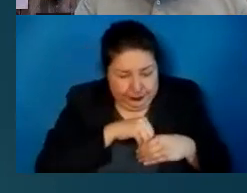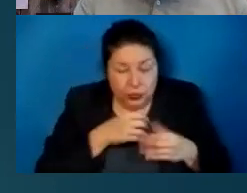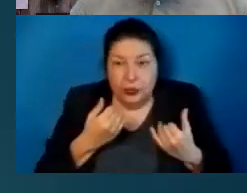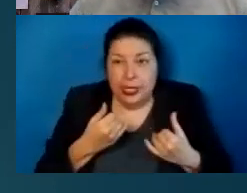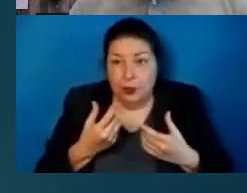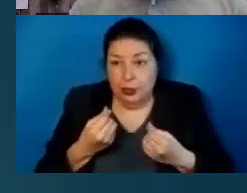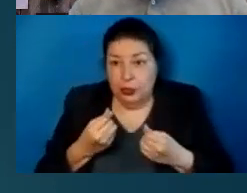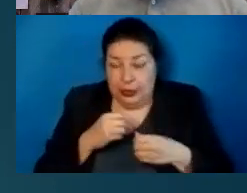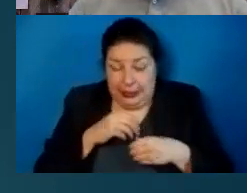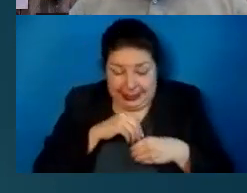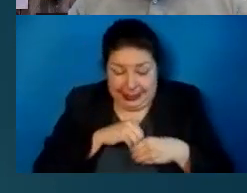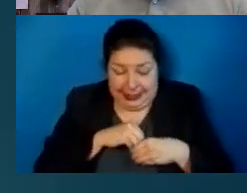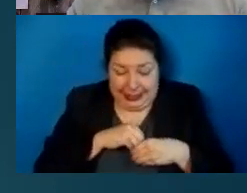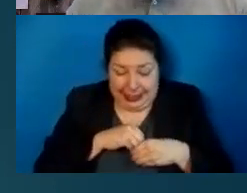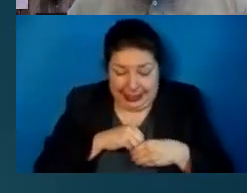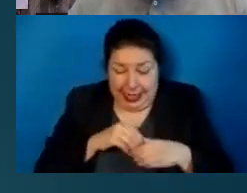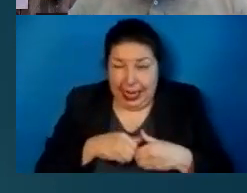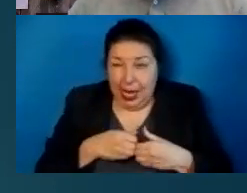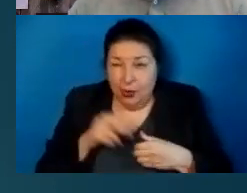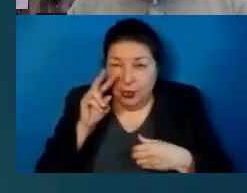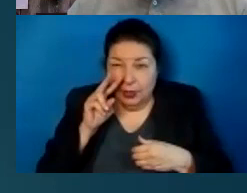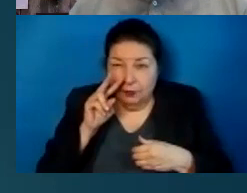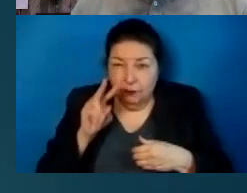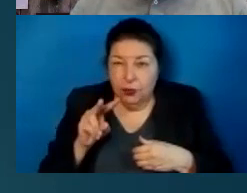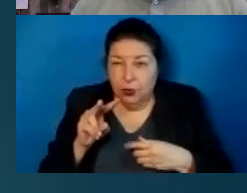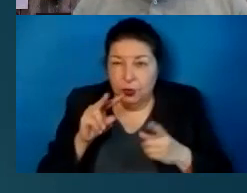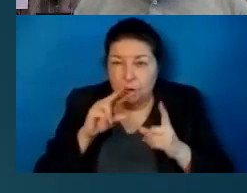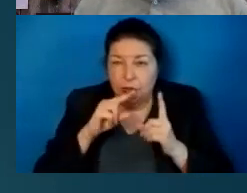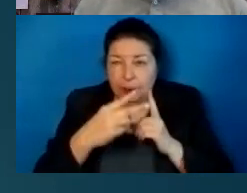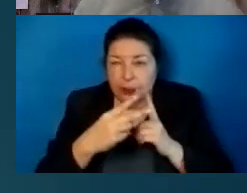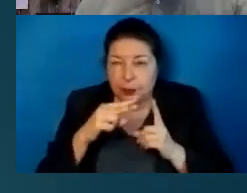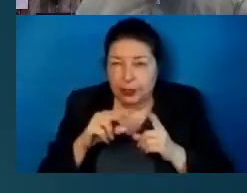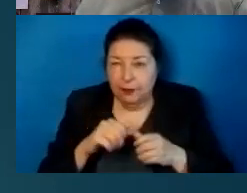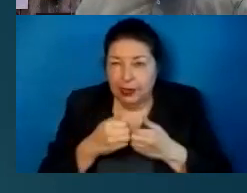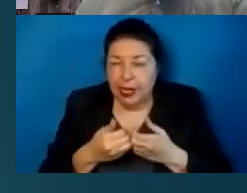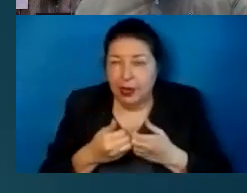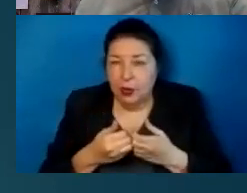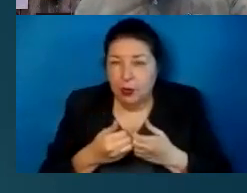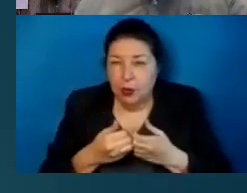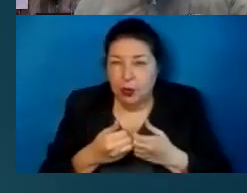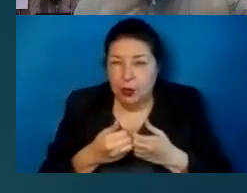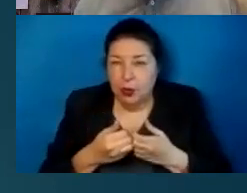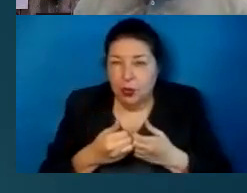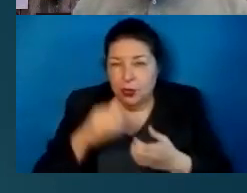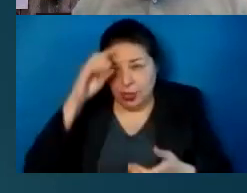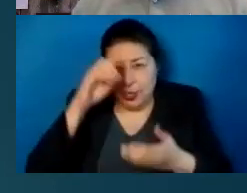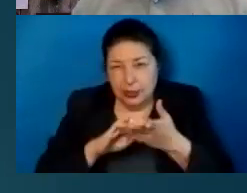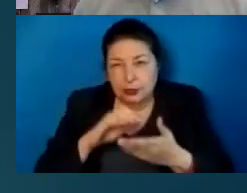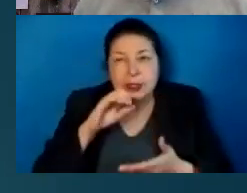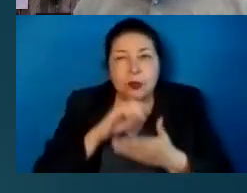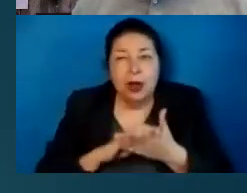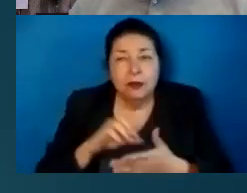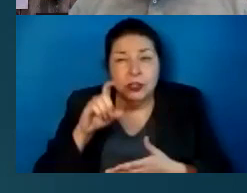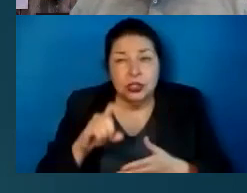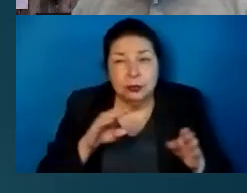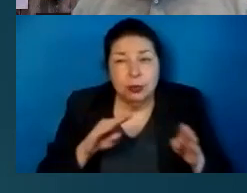spouse and how a family operates. And that is,